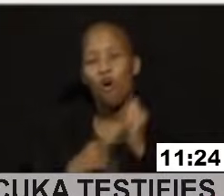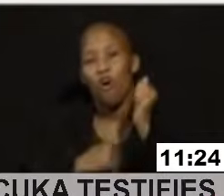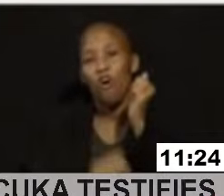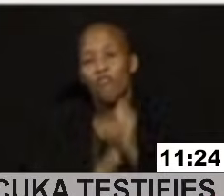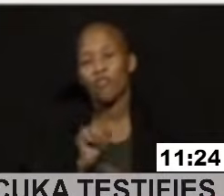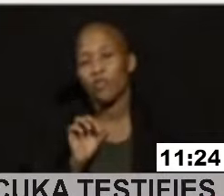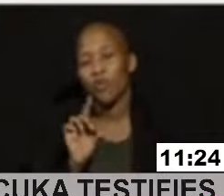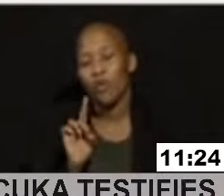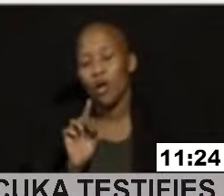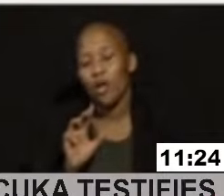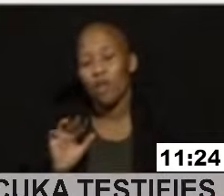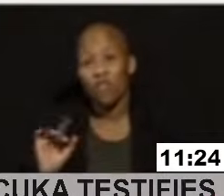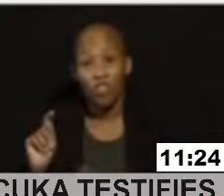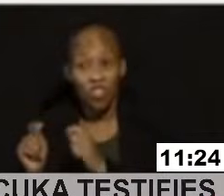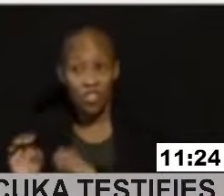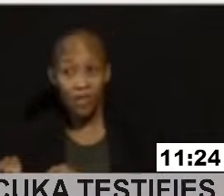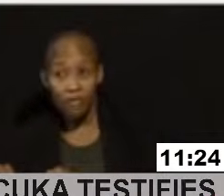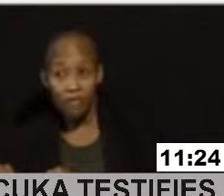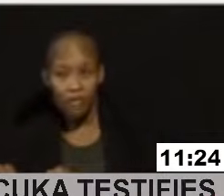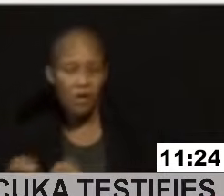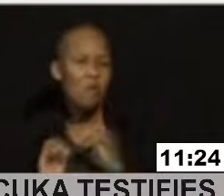It had not changed, but it had improved.